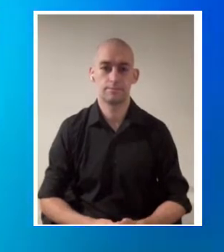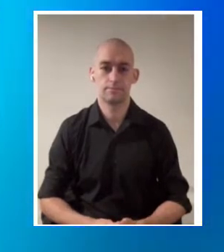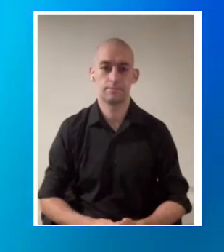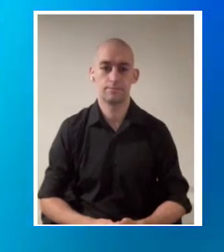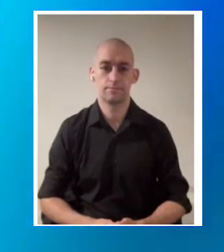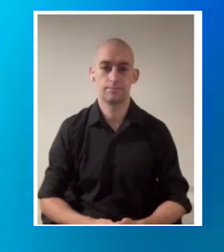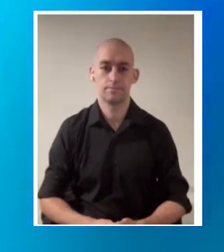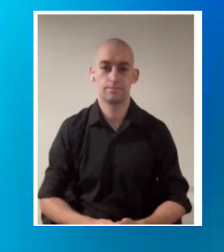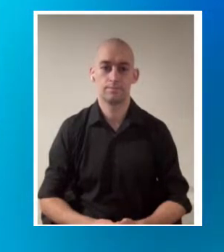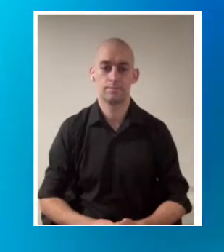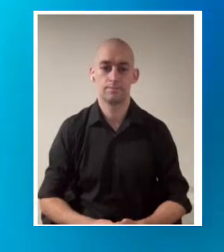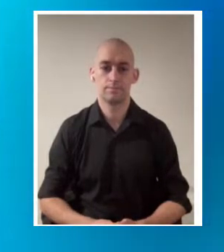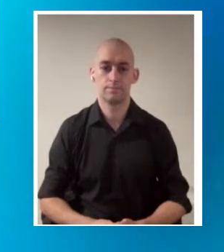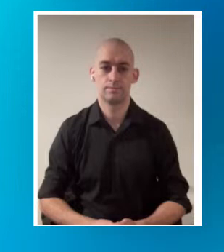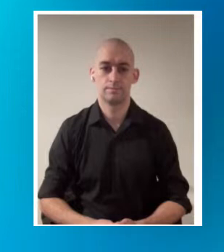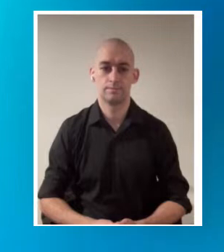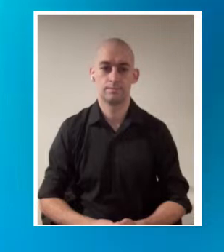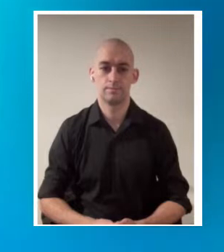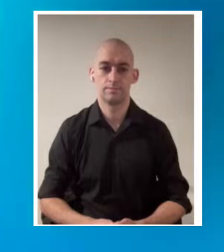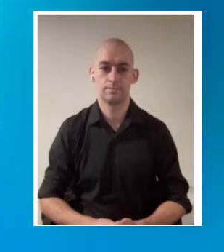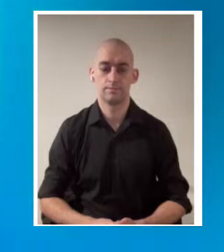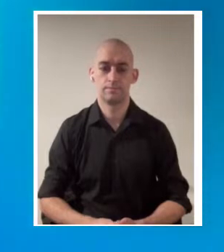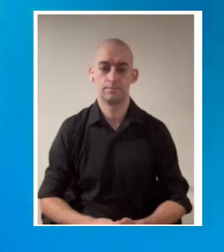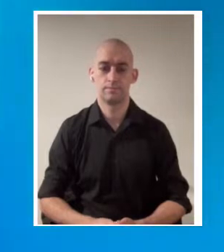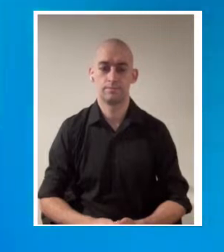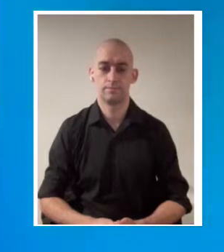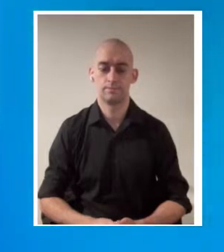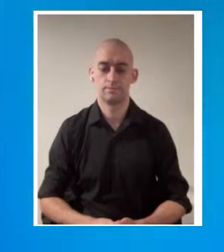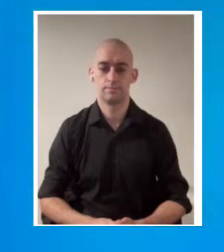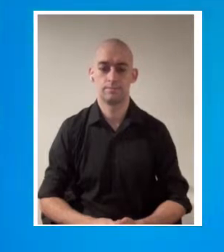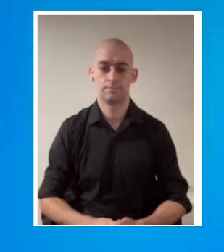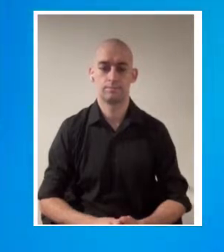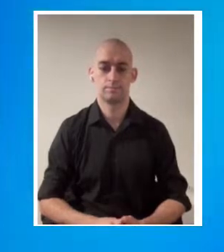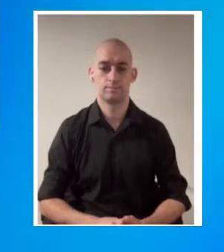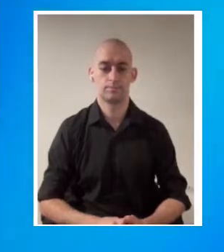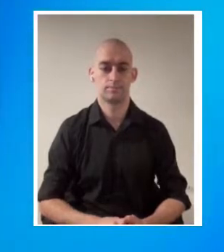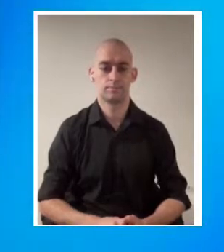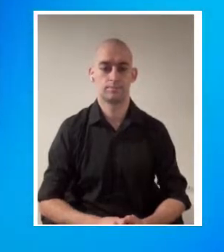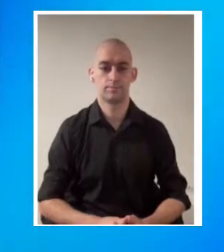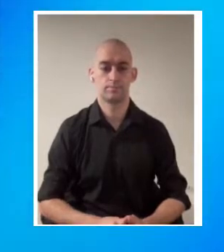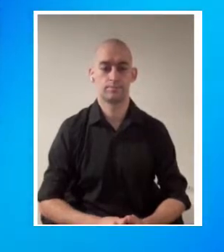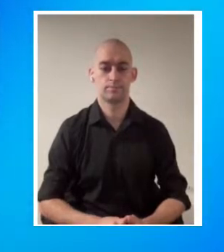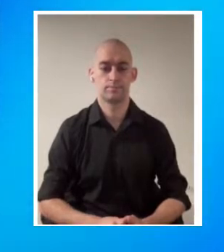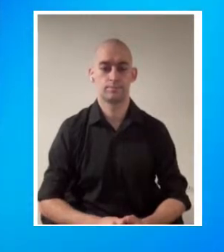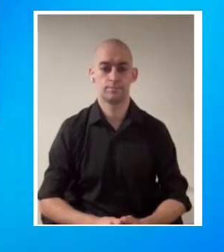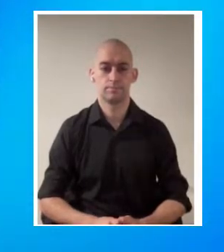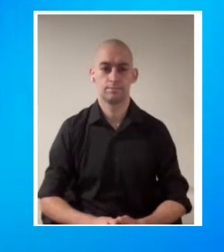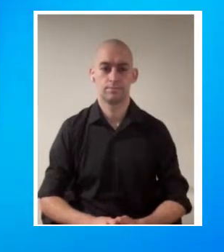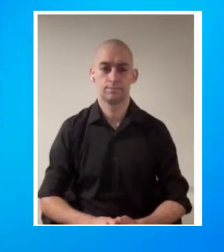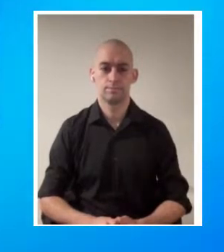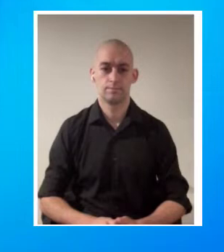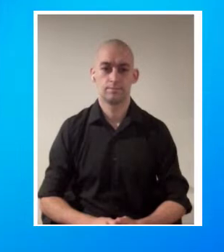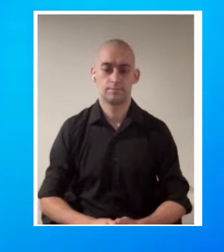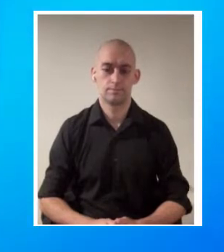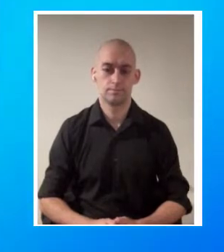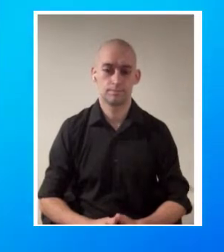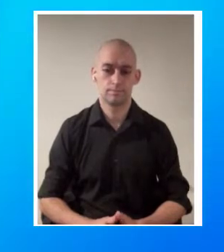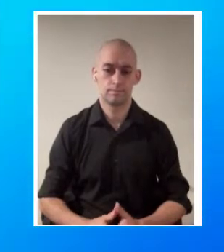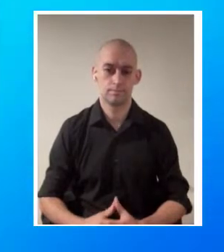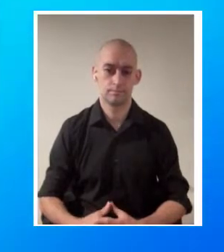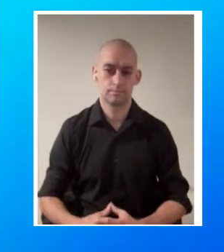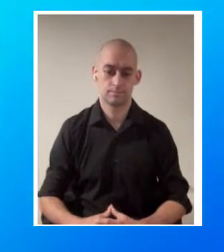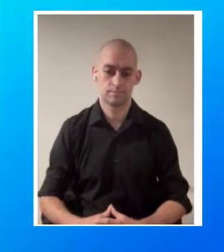do with it? Or you know, who do different people announce that? The people that are, I understood, the people who